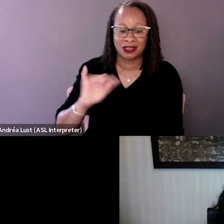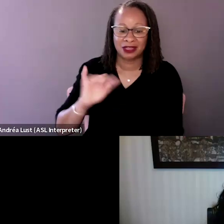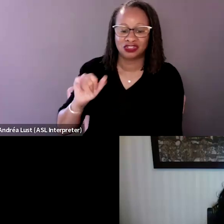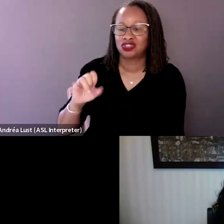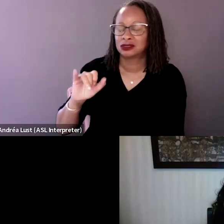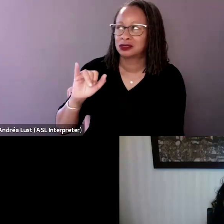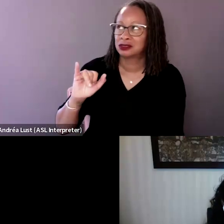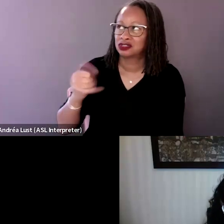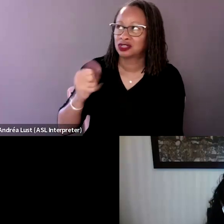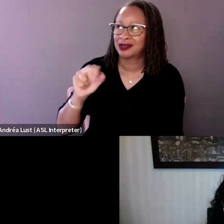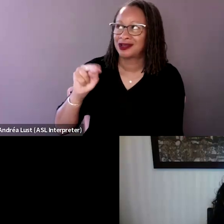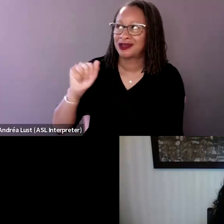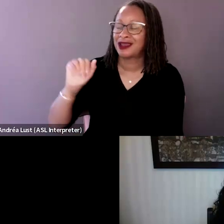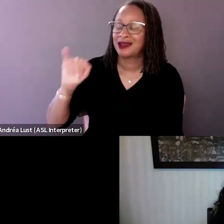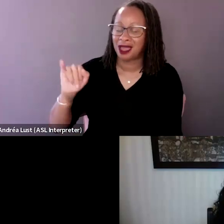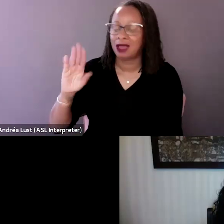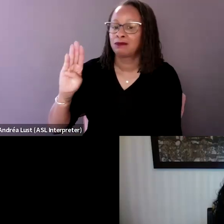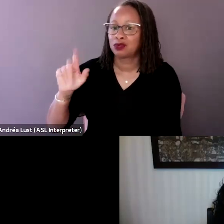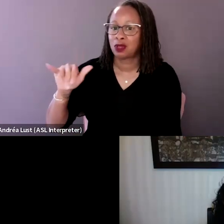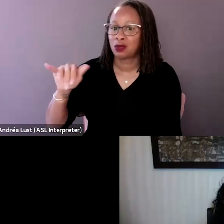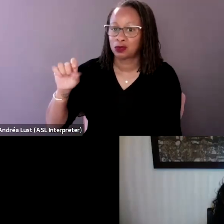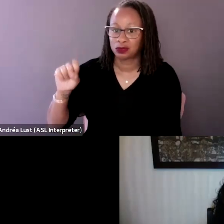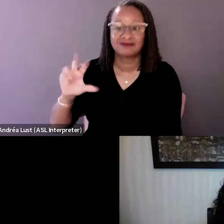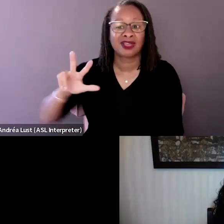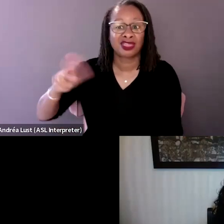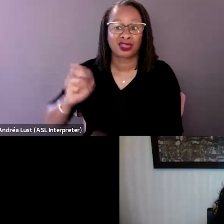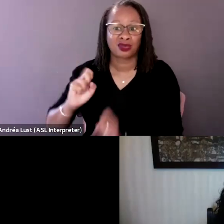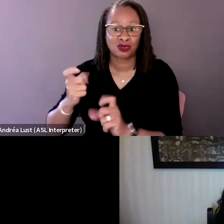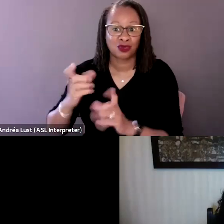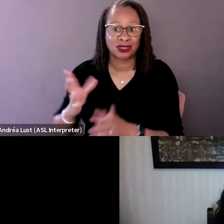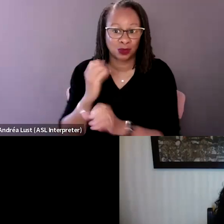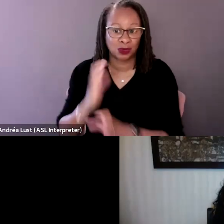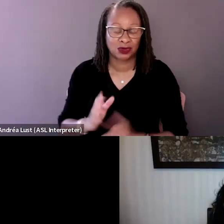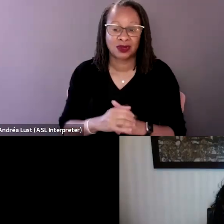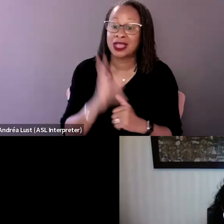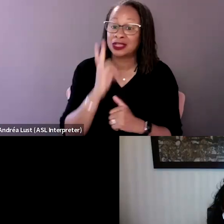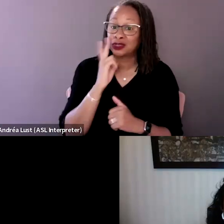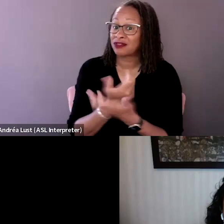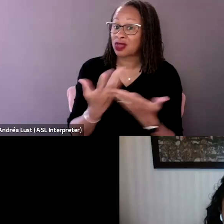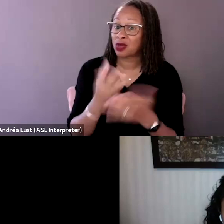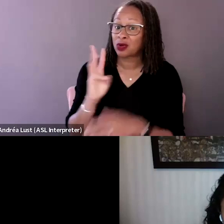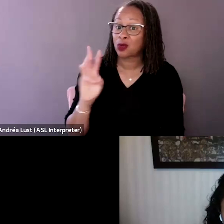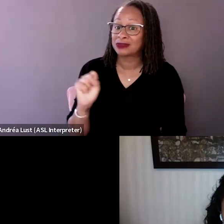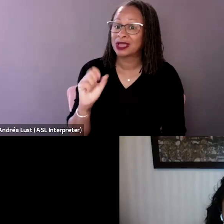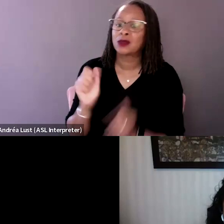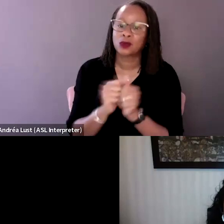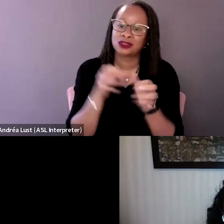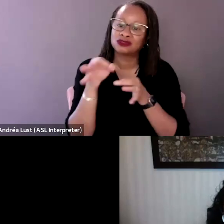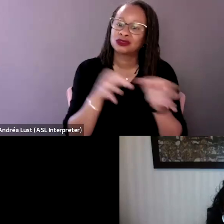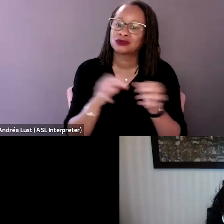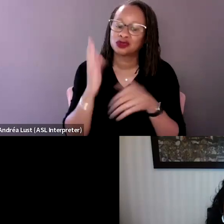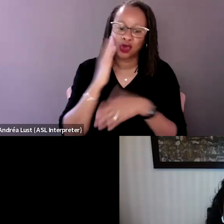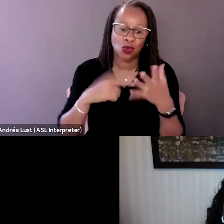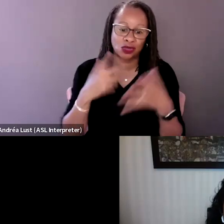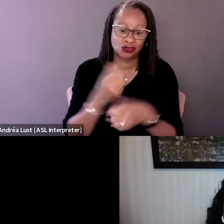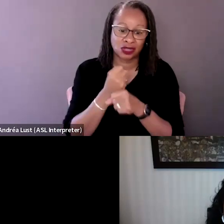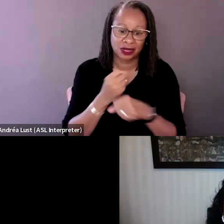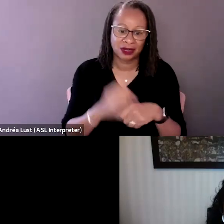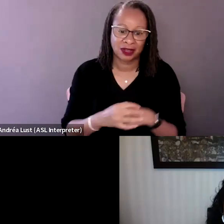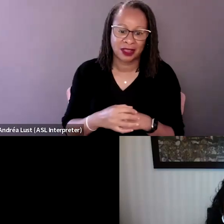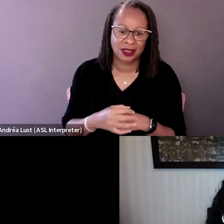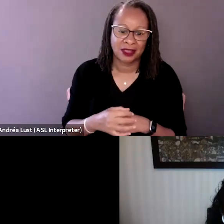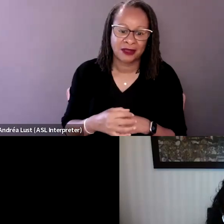So you can find all the information on this on the website and with the description so you know what you're getting. And finally, let me